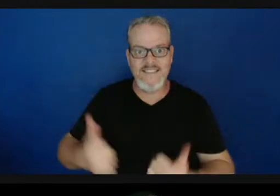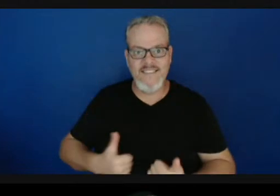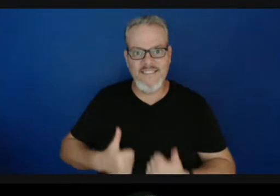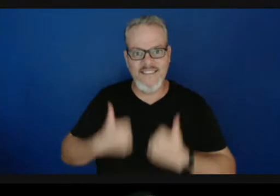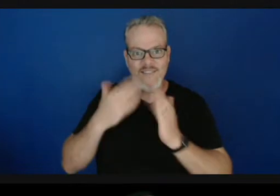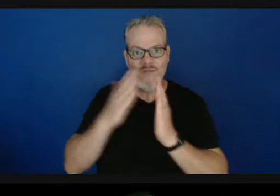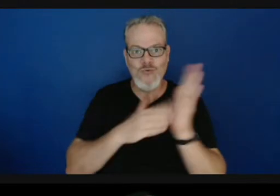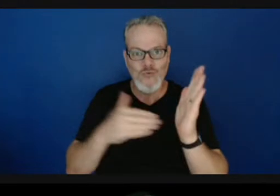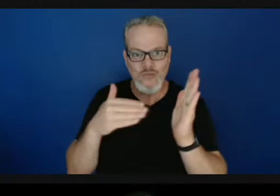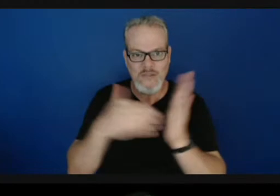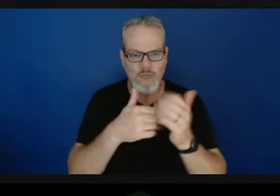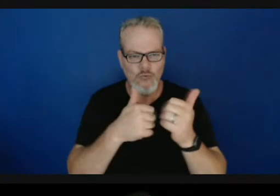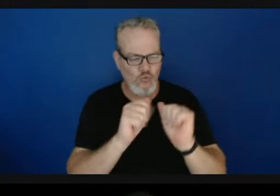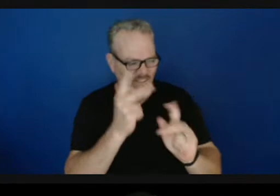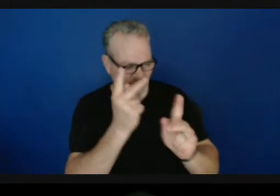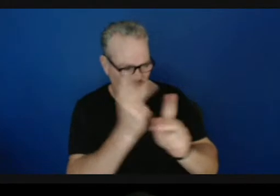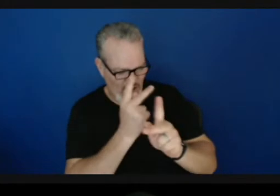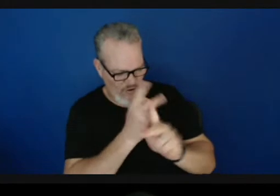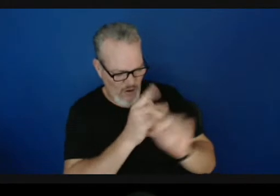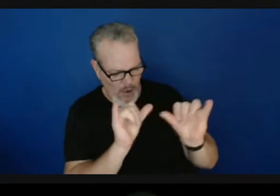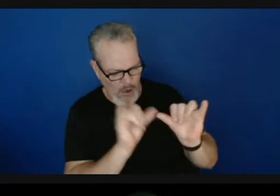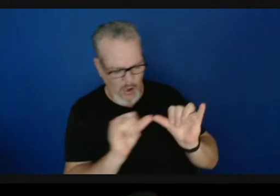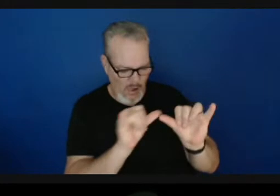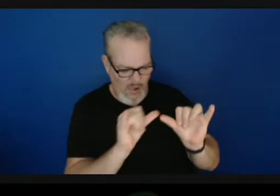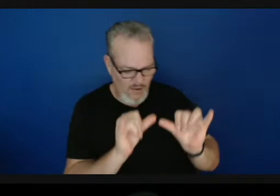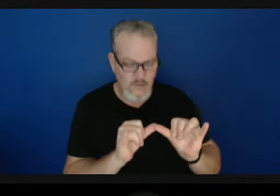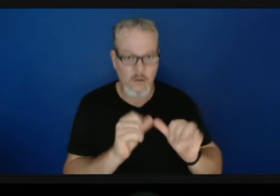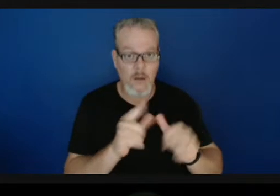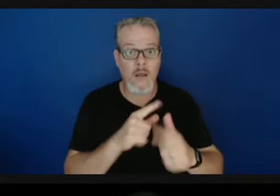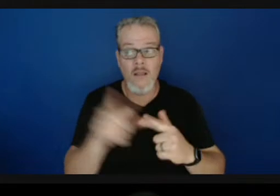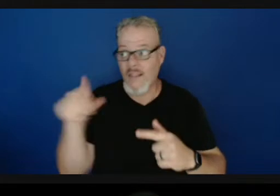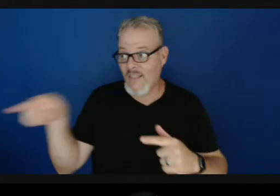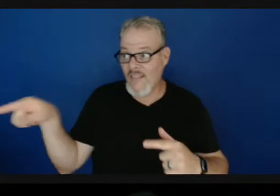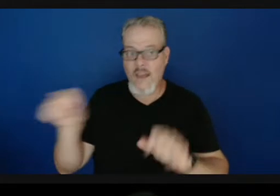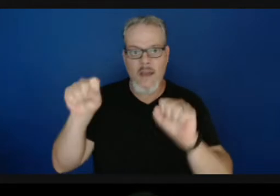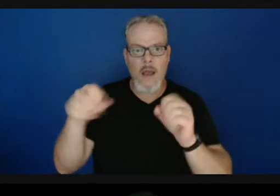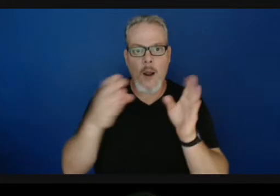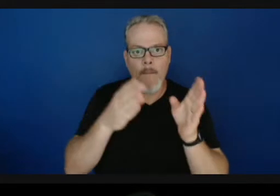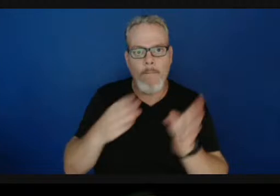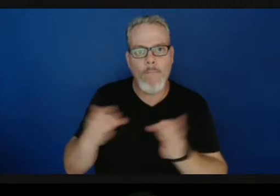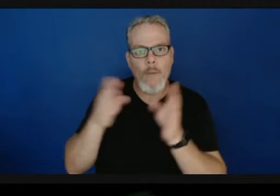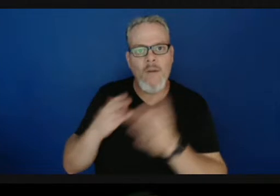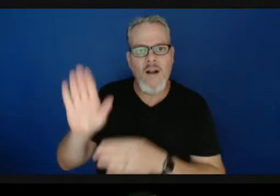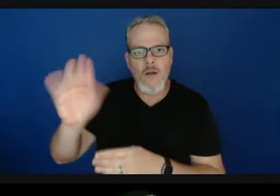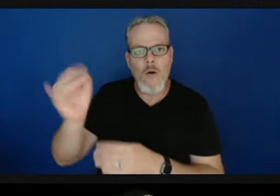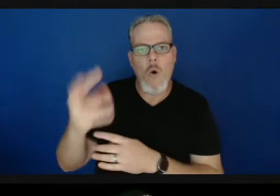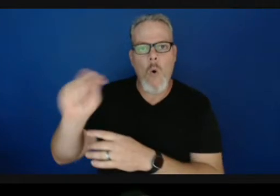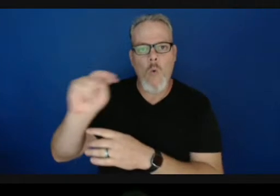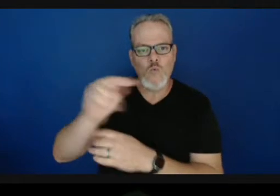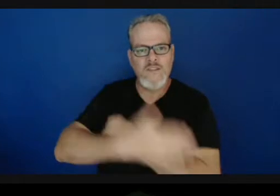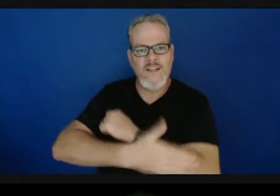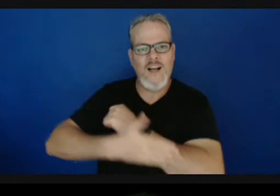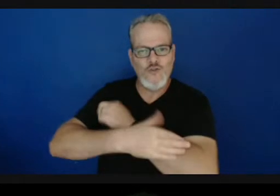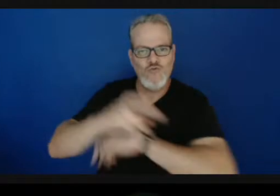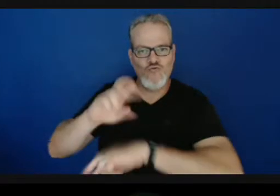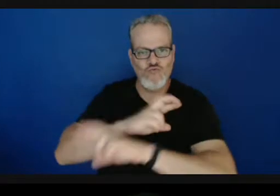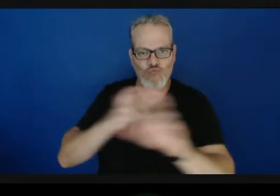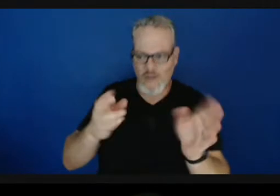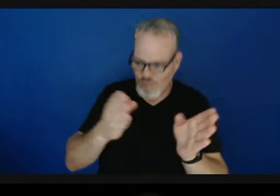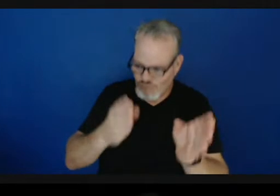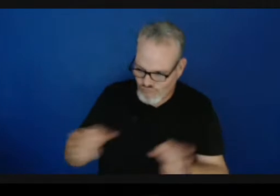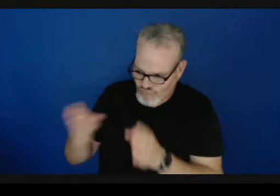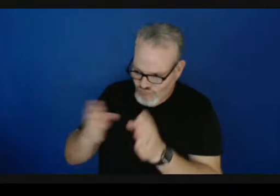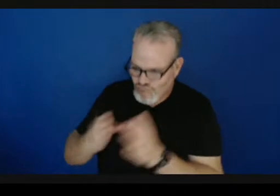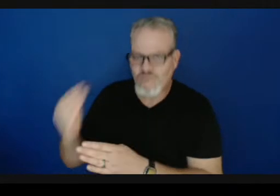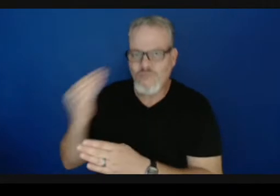that they can prepare for the effects of volcanic hazards in their own country, right? So that's the nice